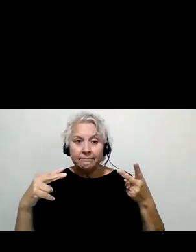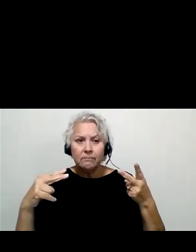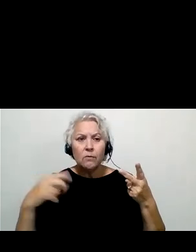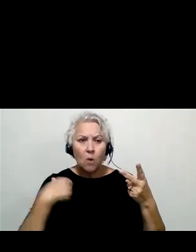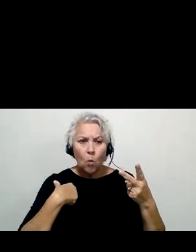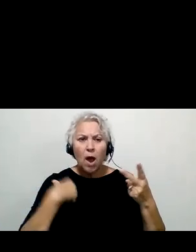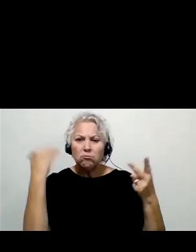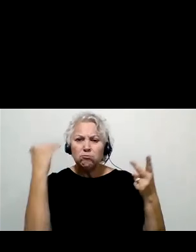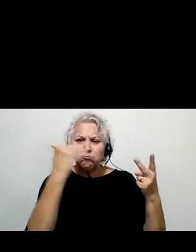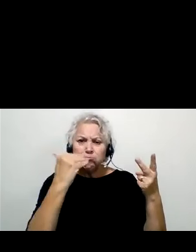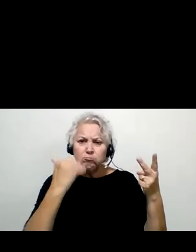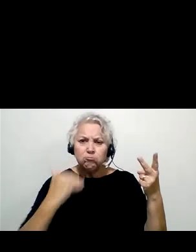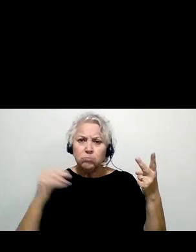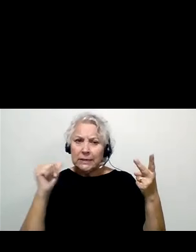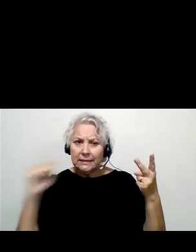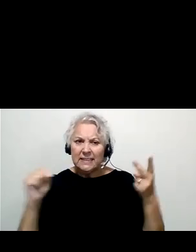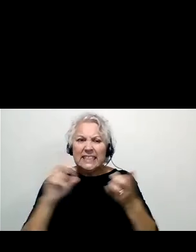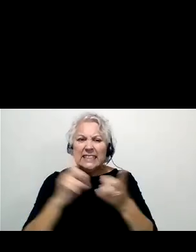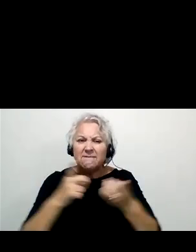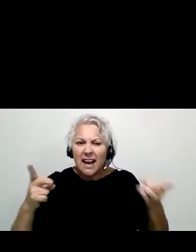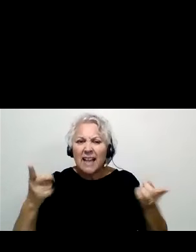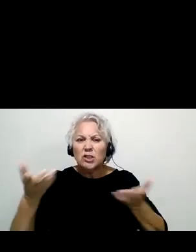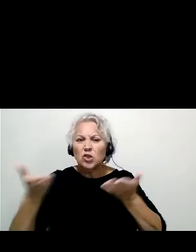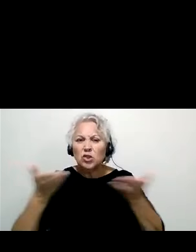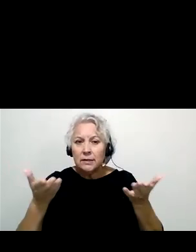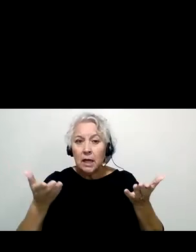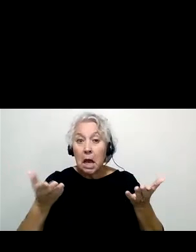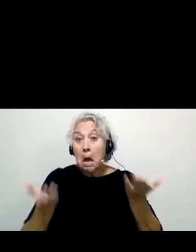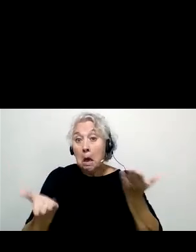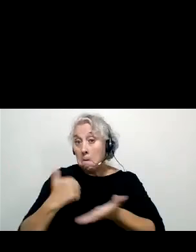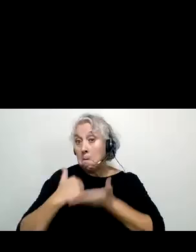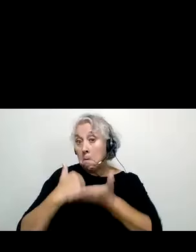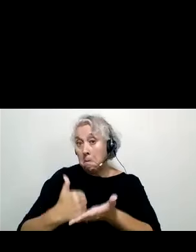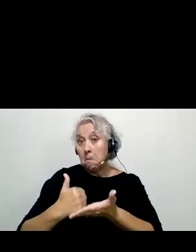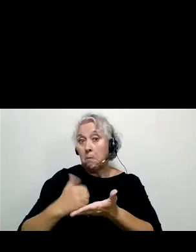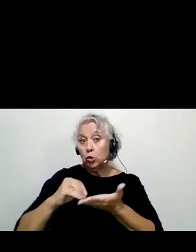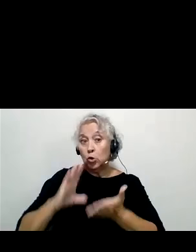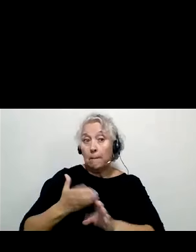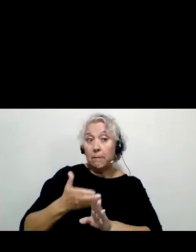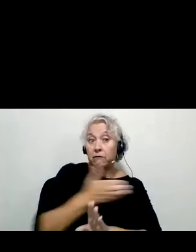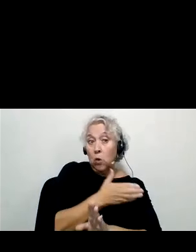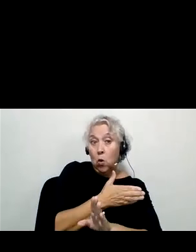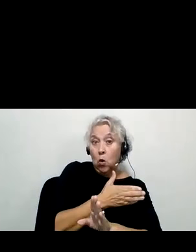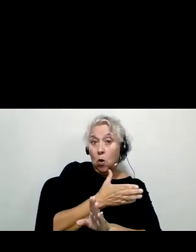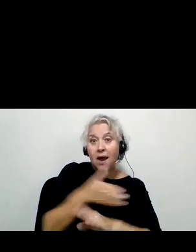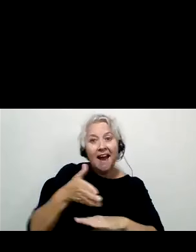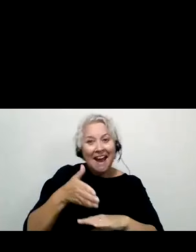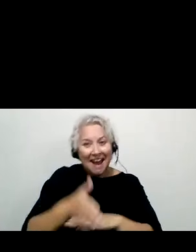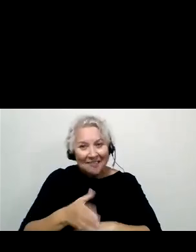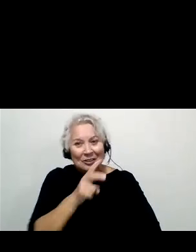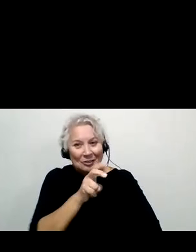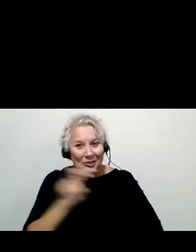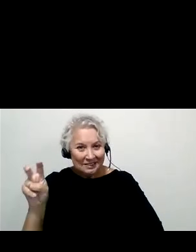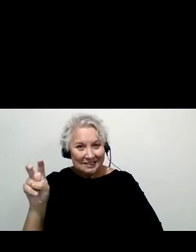list assistive technology devices and services that may assist students before and after their